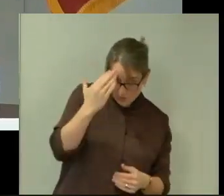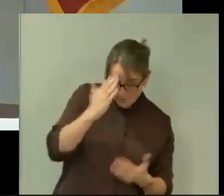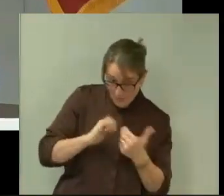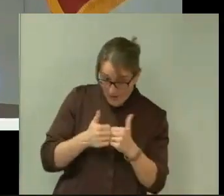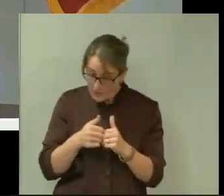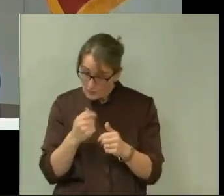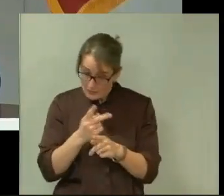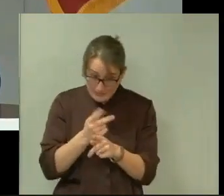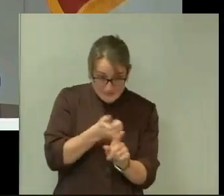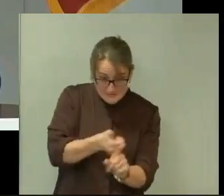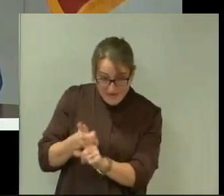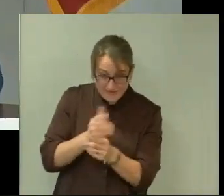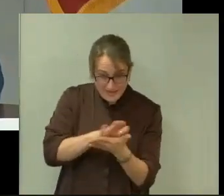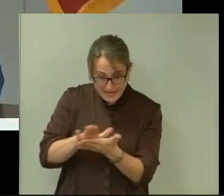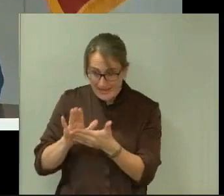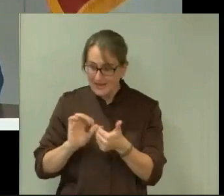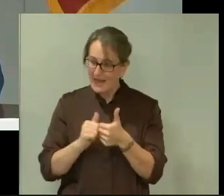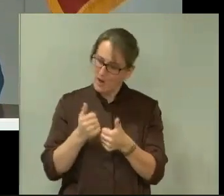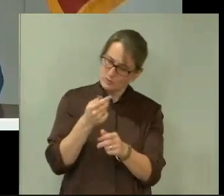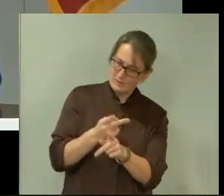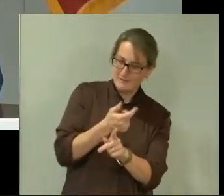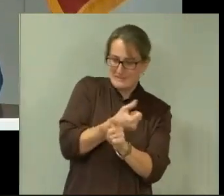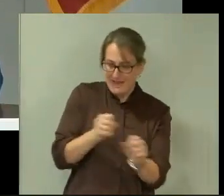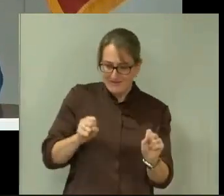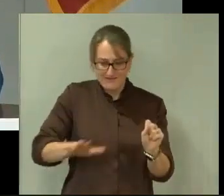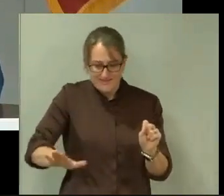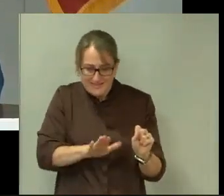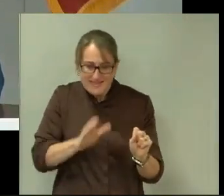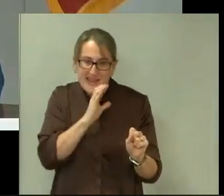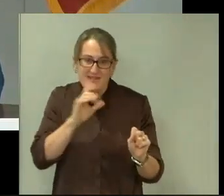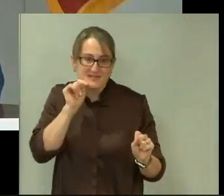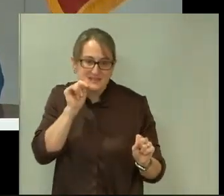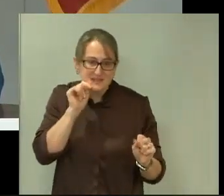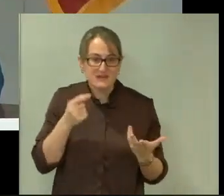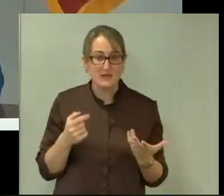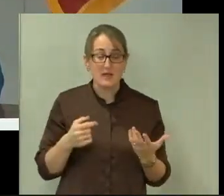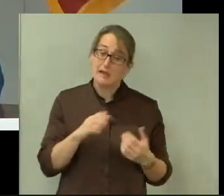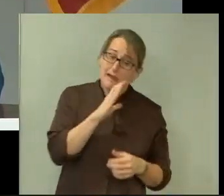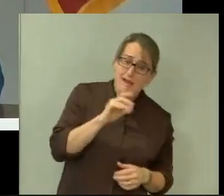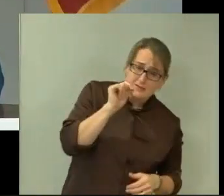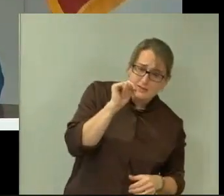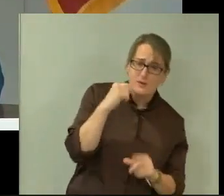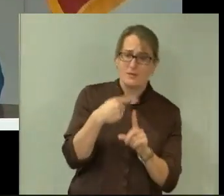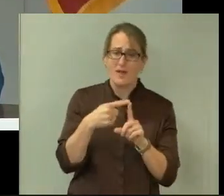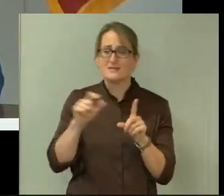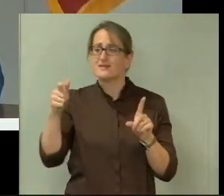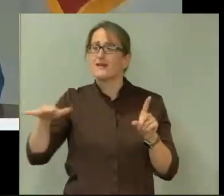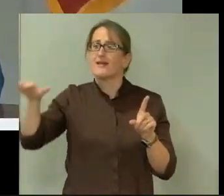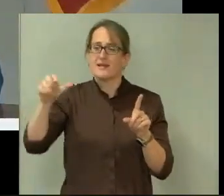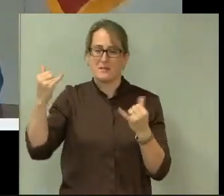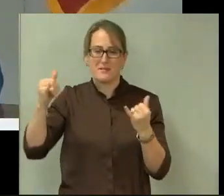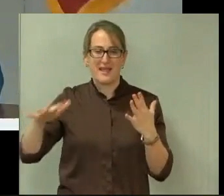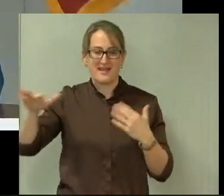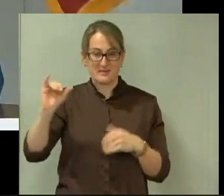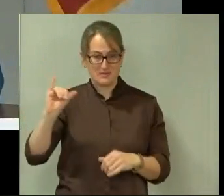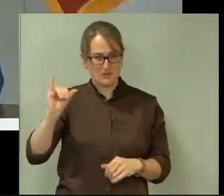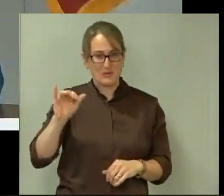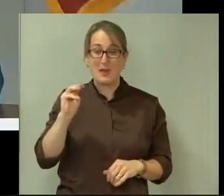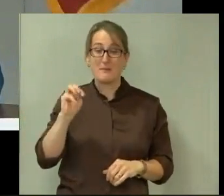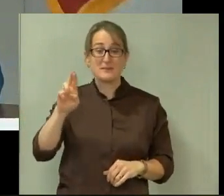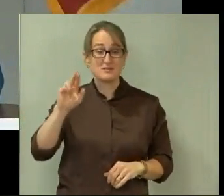clean, how to stay safe in the cafeteria, and not only in the cafeteria, but also around the playground as well. Mr. Jim